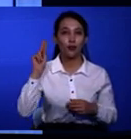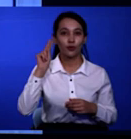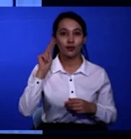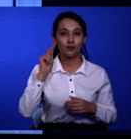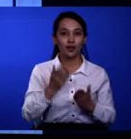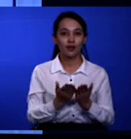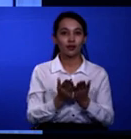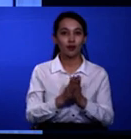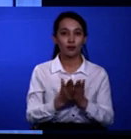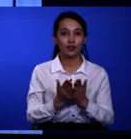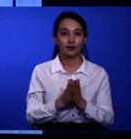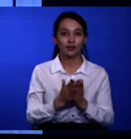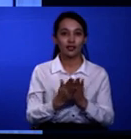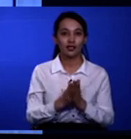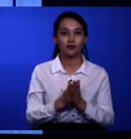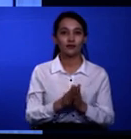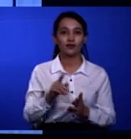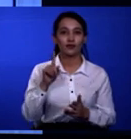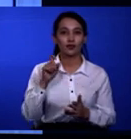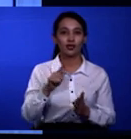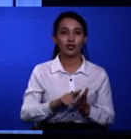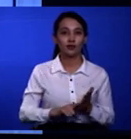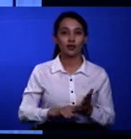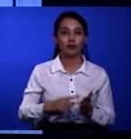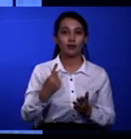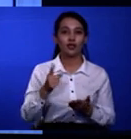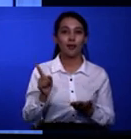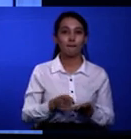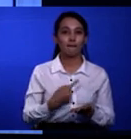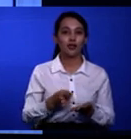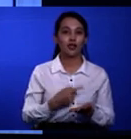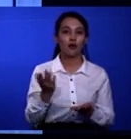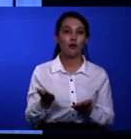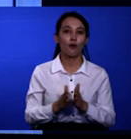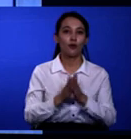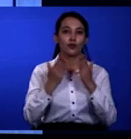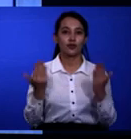Darsligingizning 171-betini oching.